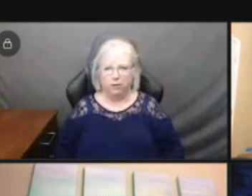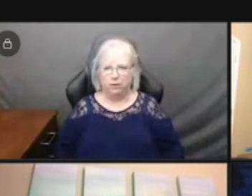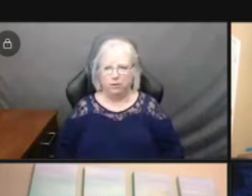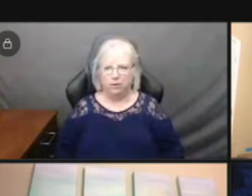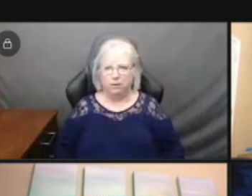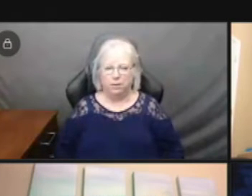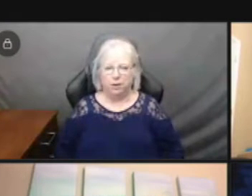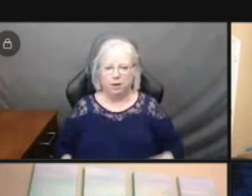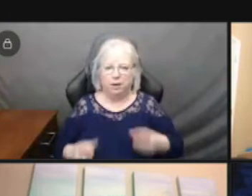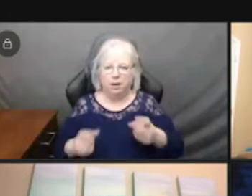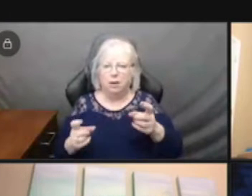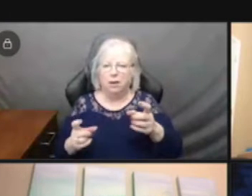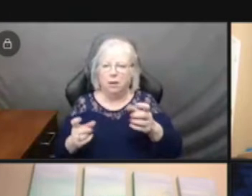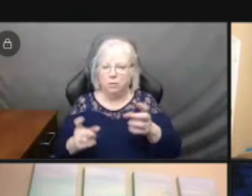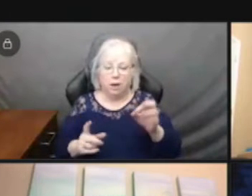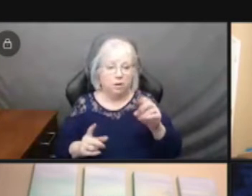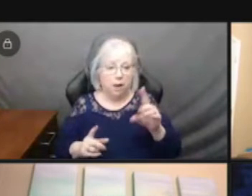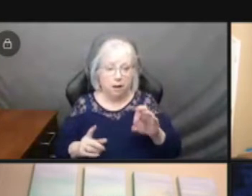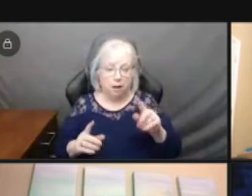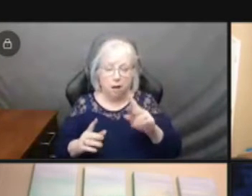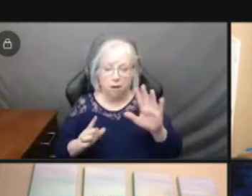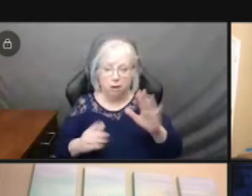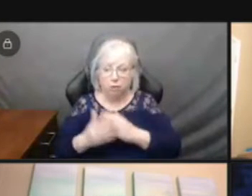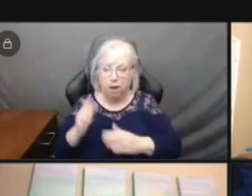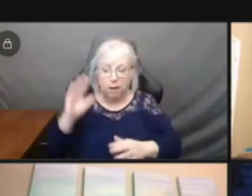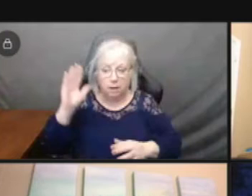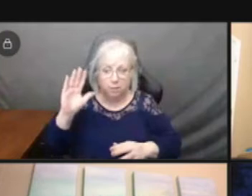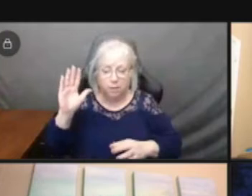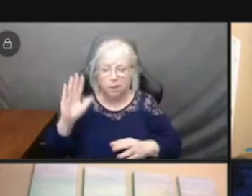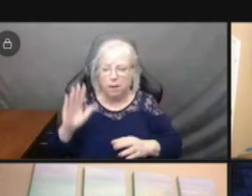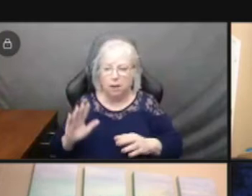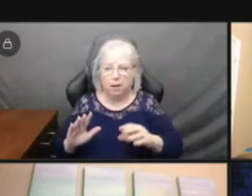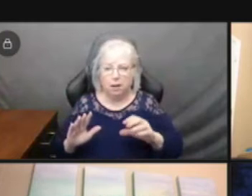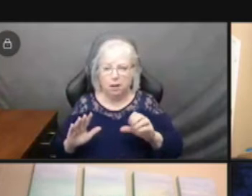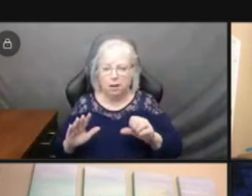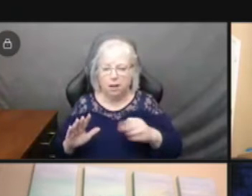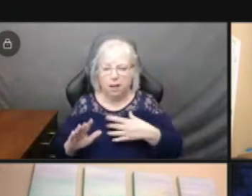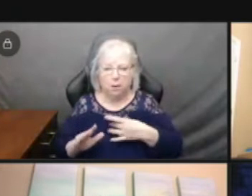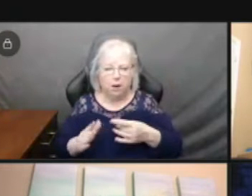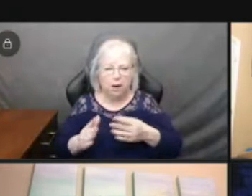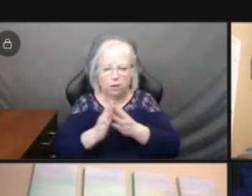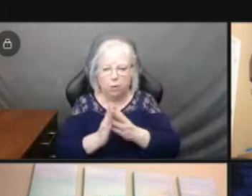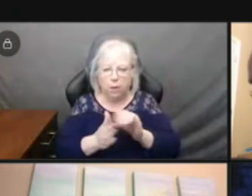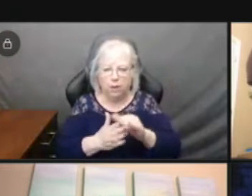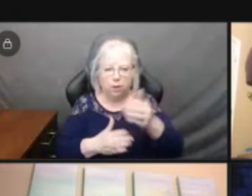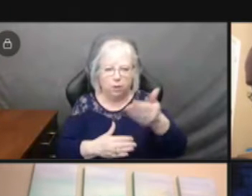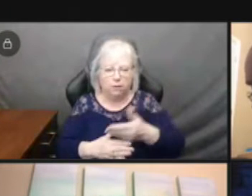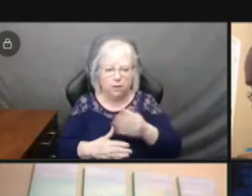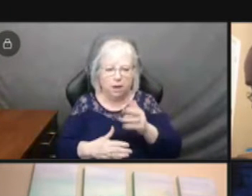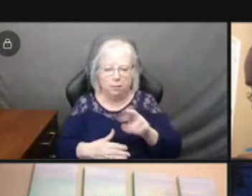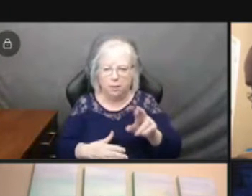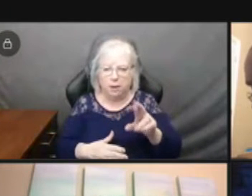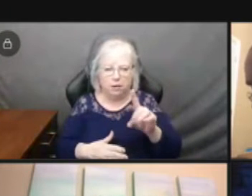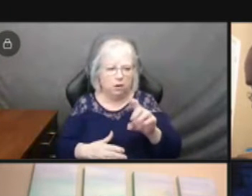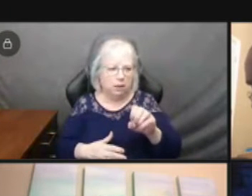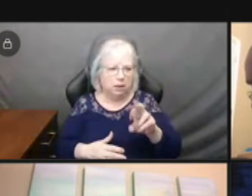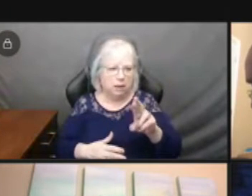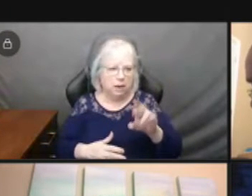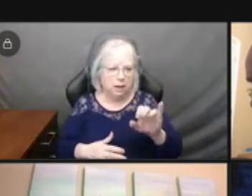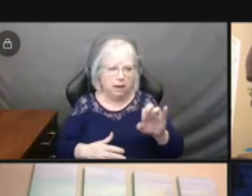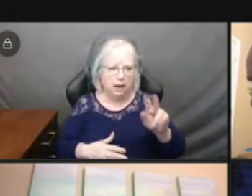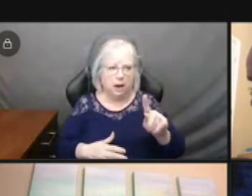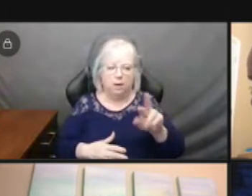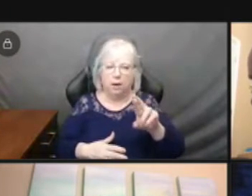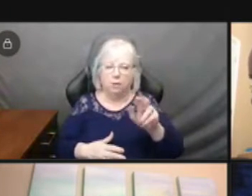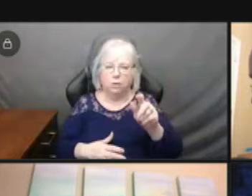Director Adcock, is your hand up? Yes, Mayor, I would like to request that you invite Mr. Derek Rainey to our